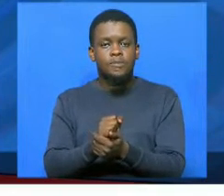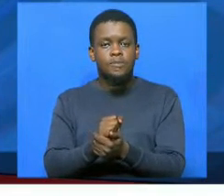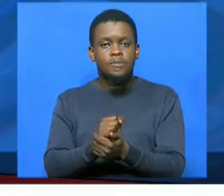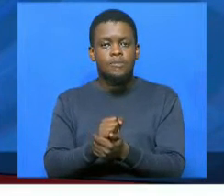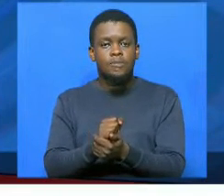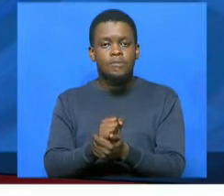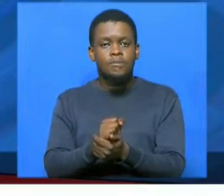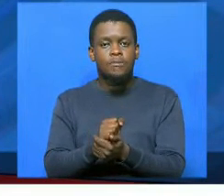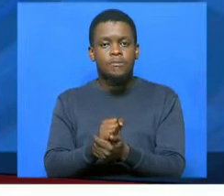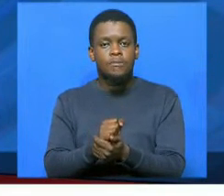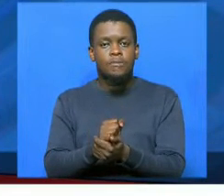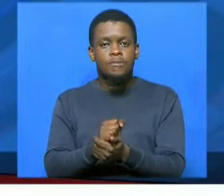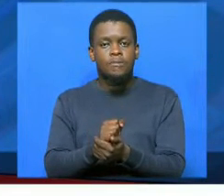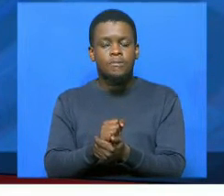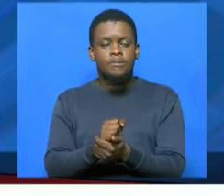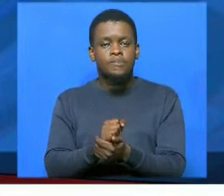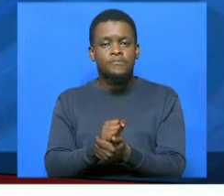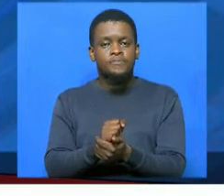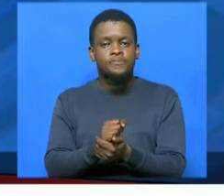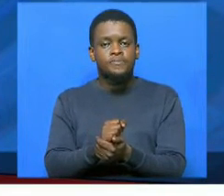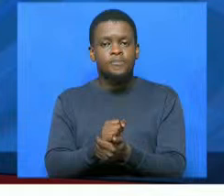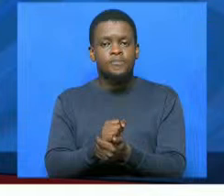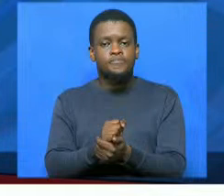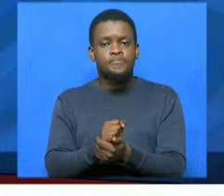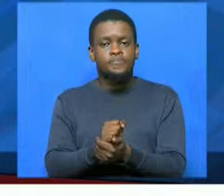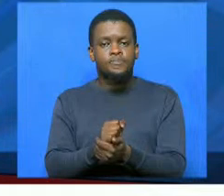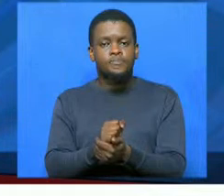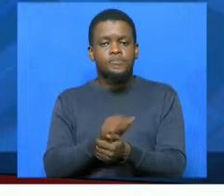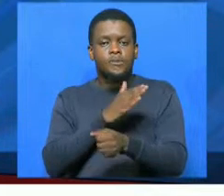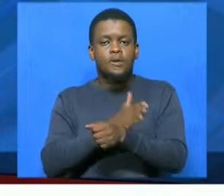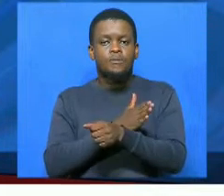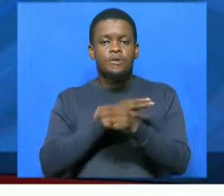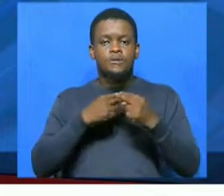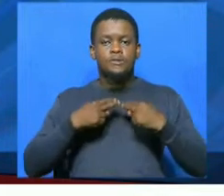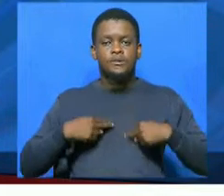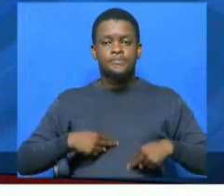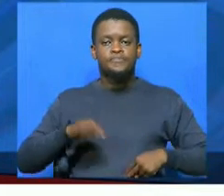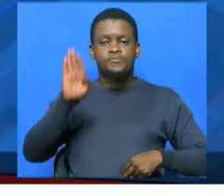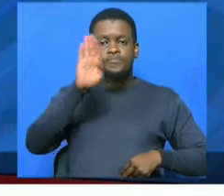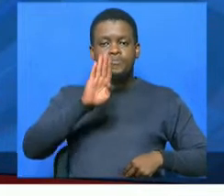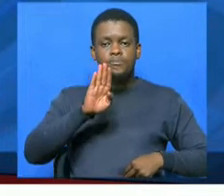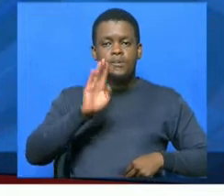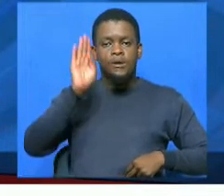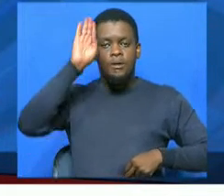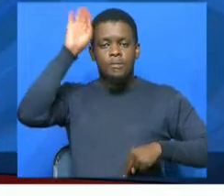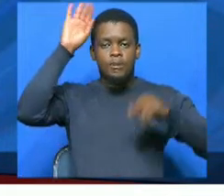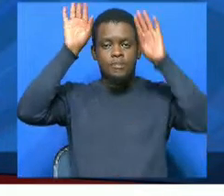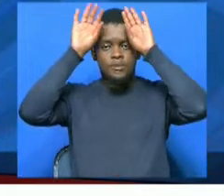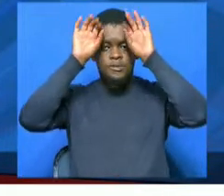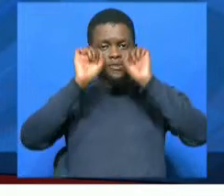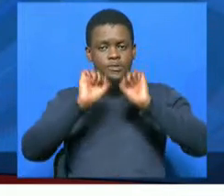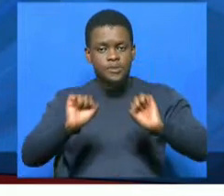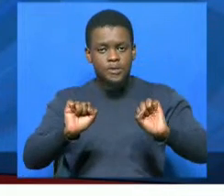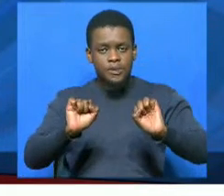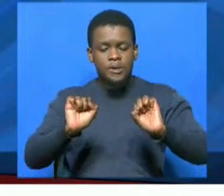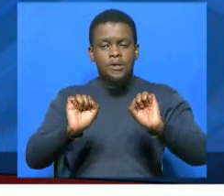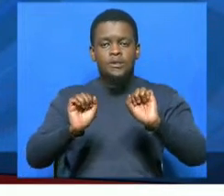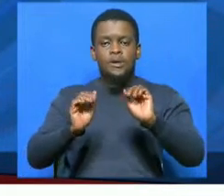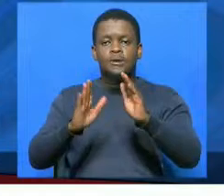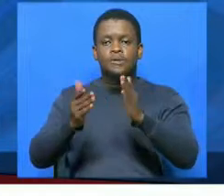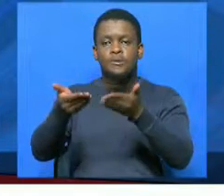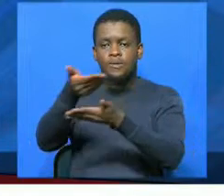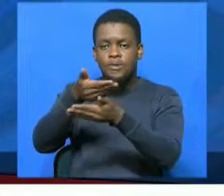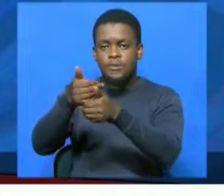In a quest to strengthen Botswana's healthcare system, President Advocate Duma Boko had a bilateral meeting with the Susan Thompson